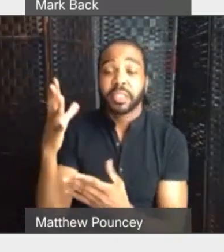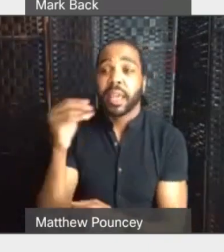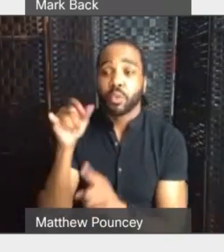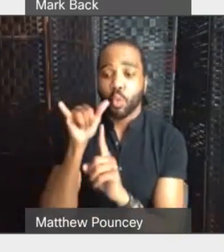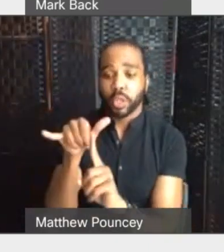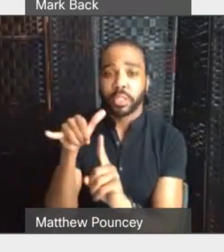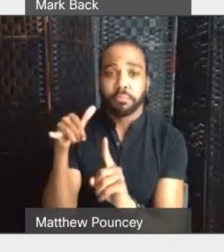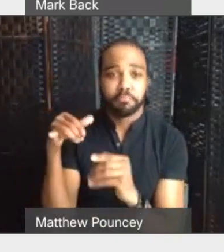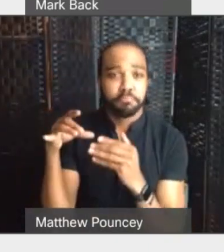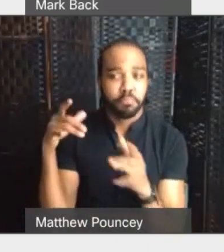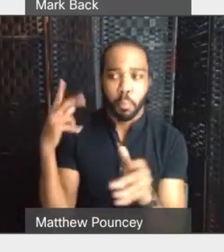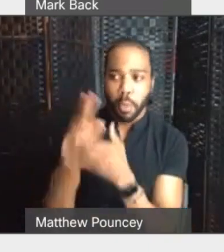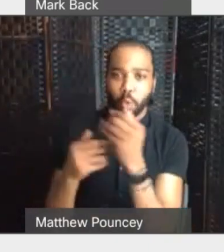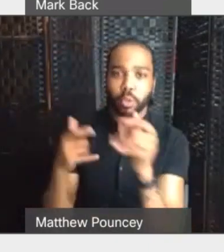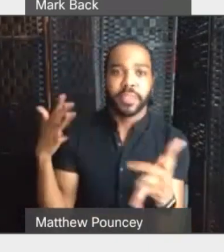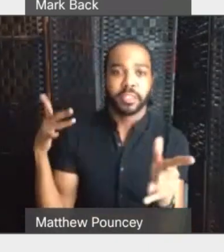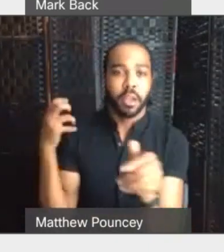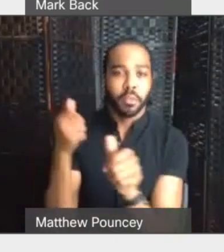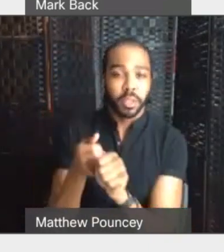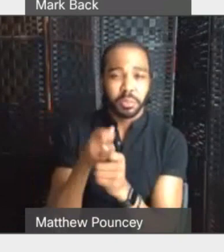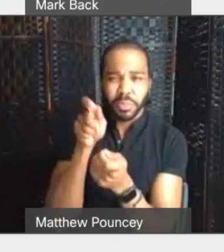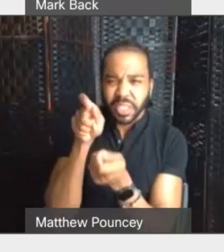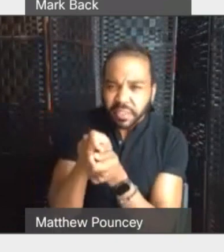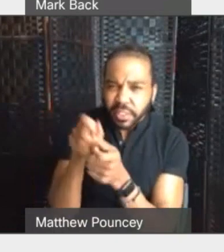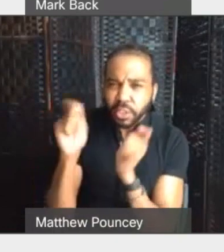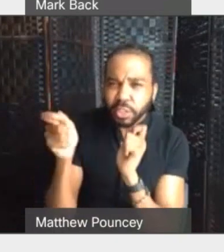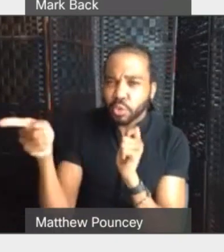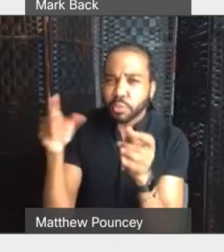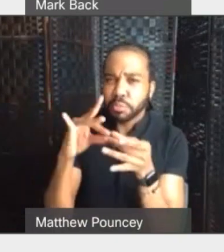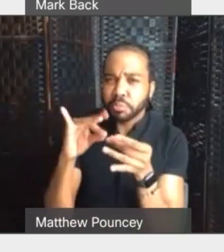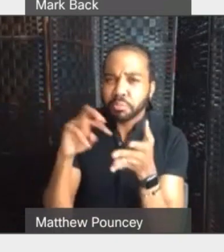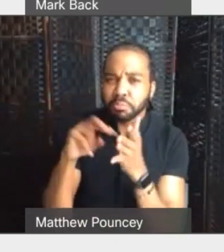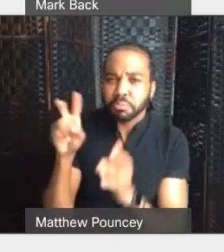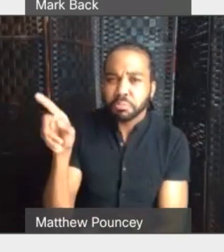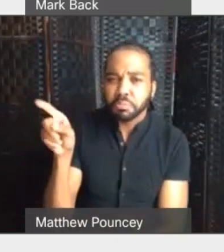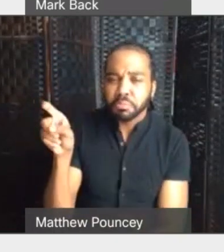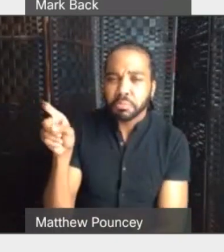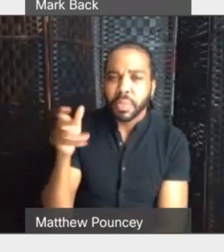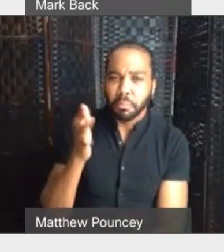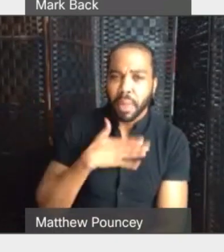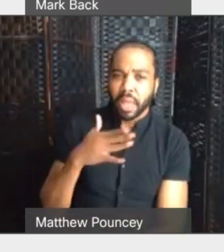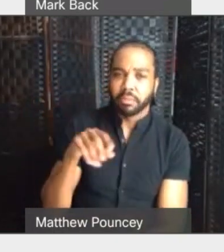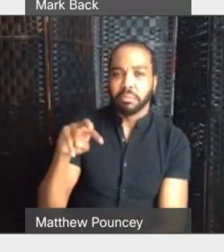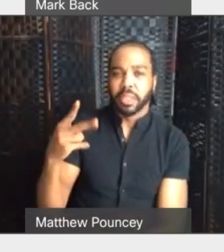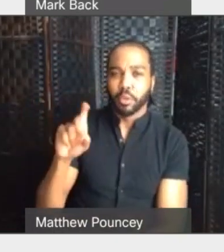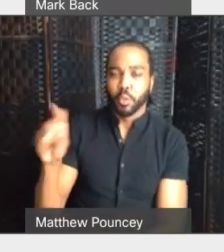what specific changes are you referring to? Would be my follow-up question.